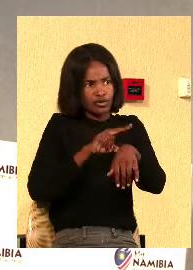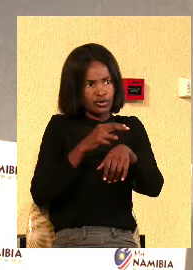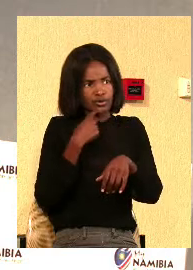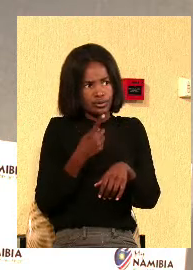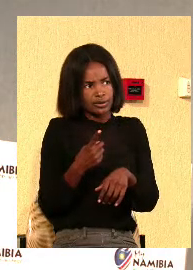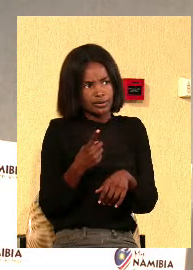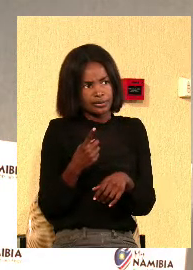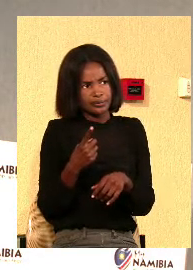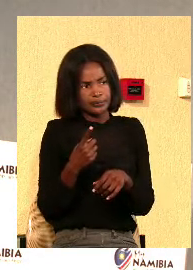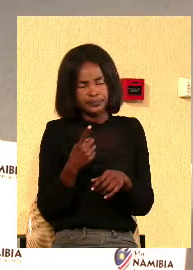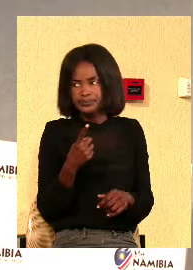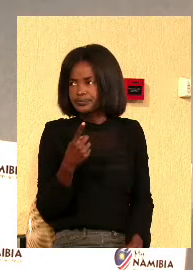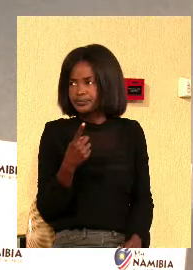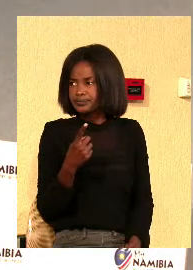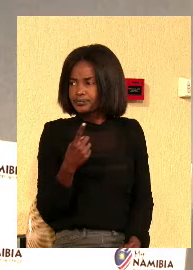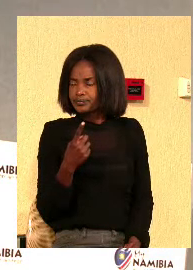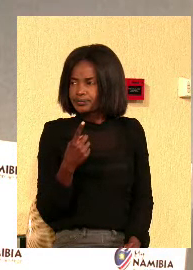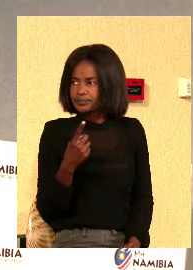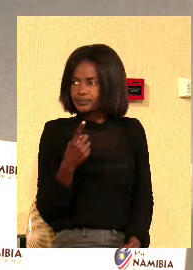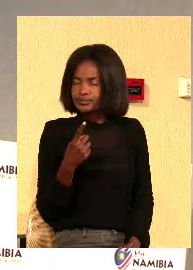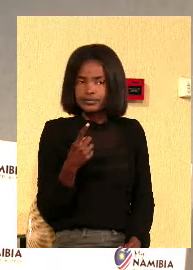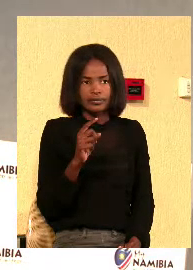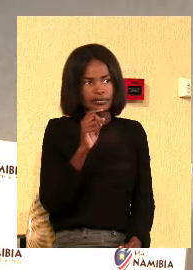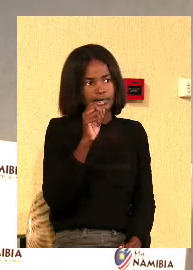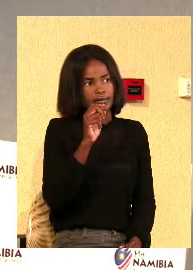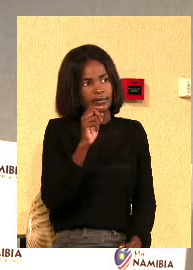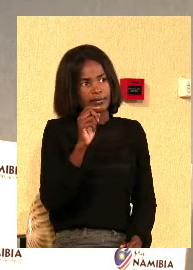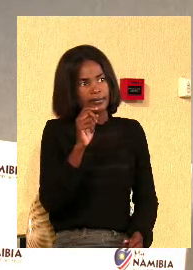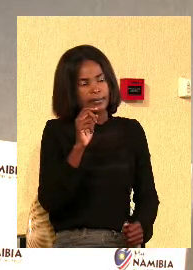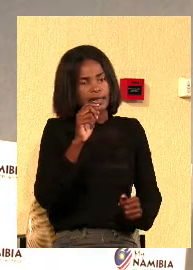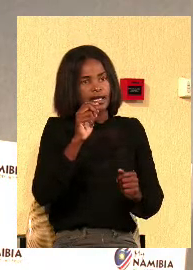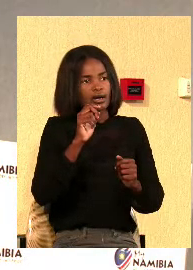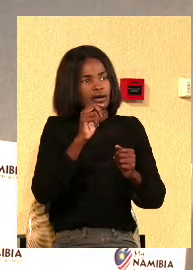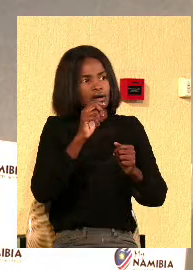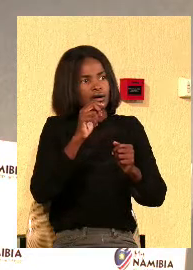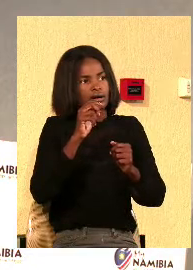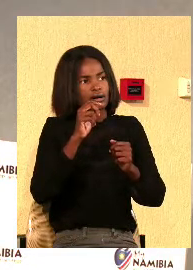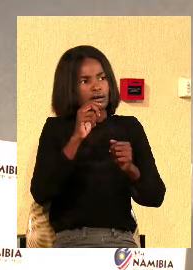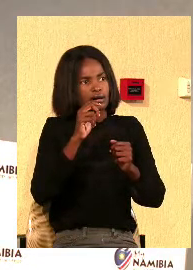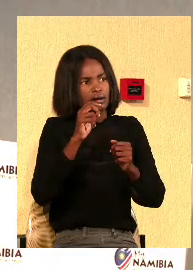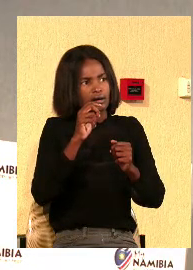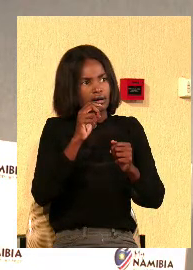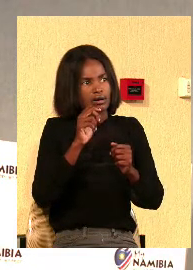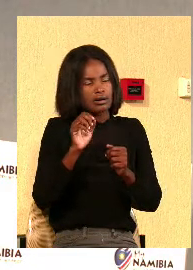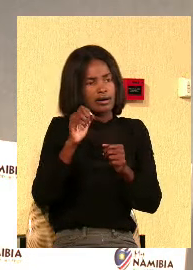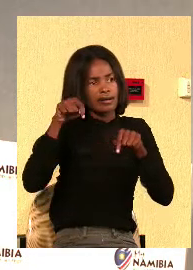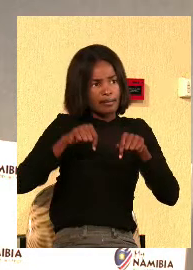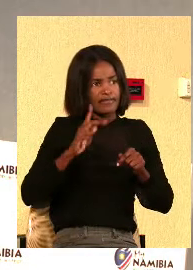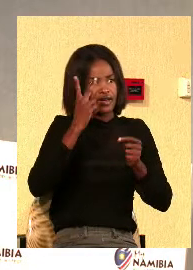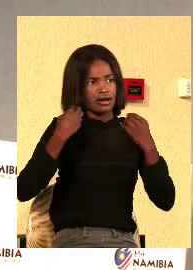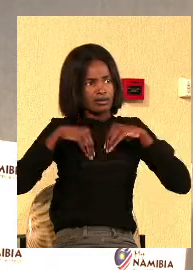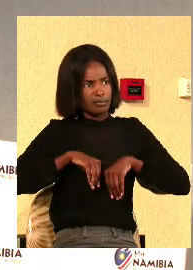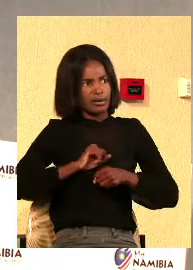of cases, just to find out if we have more cases of COVID-19 in Namibia, besides from the 16 that we have now.